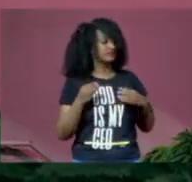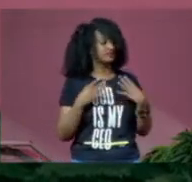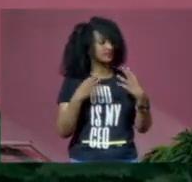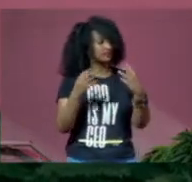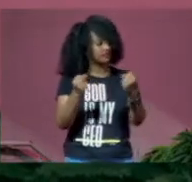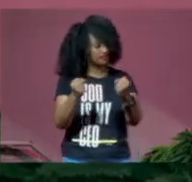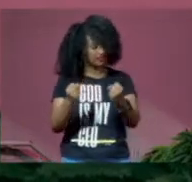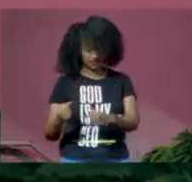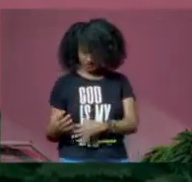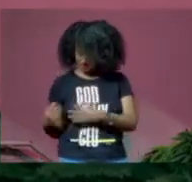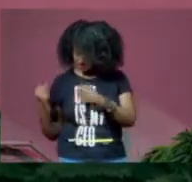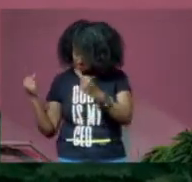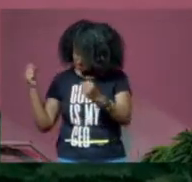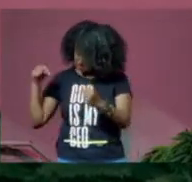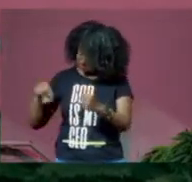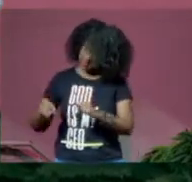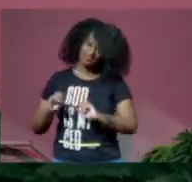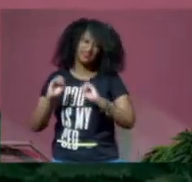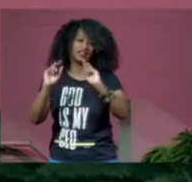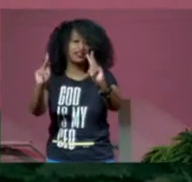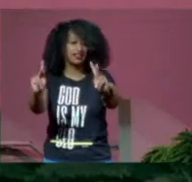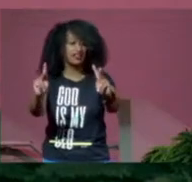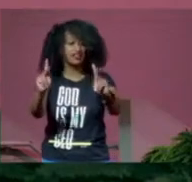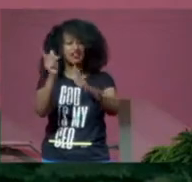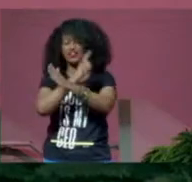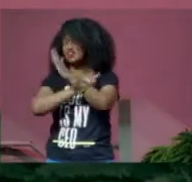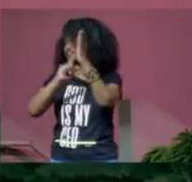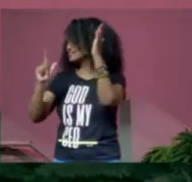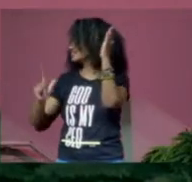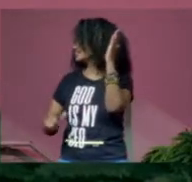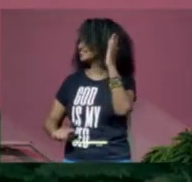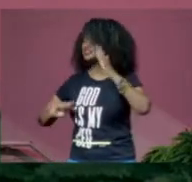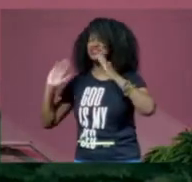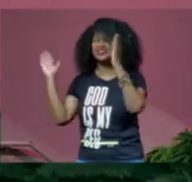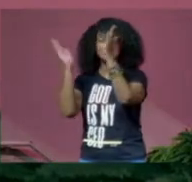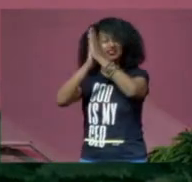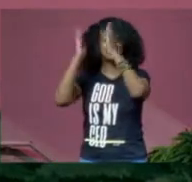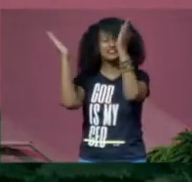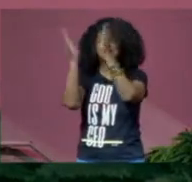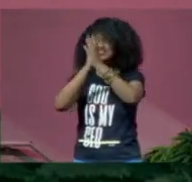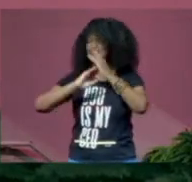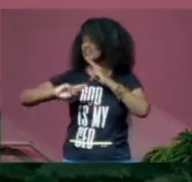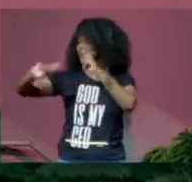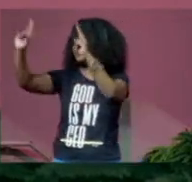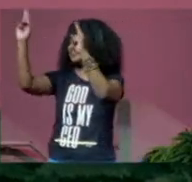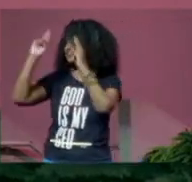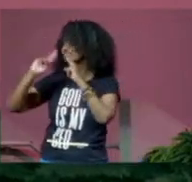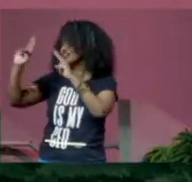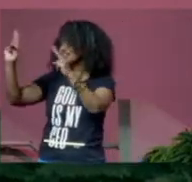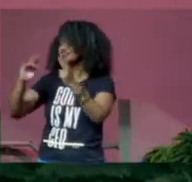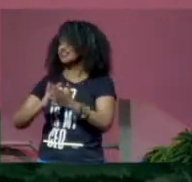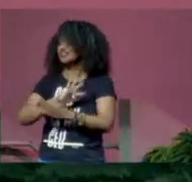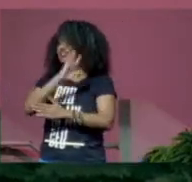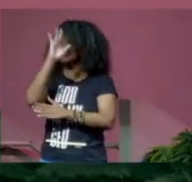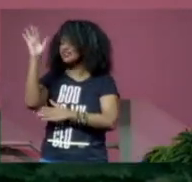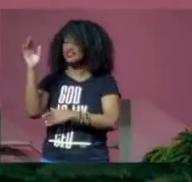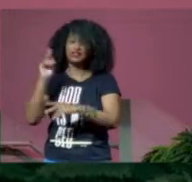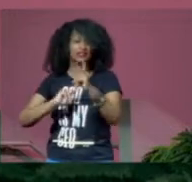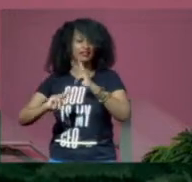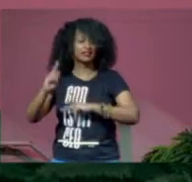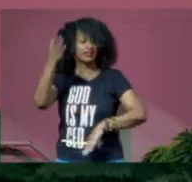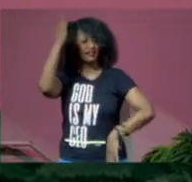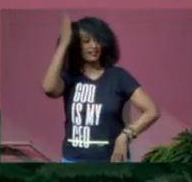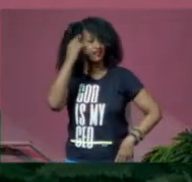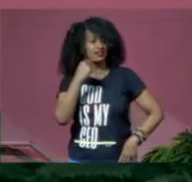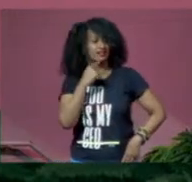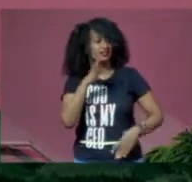and for this moment and for this second. Lord, we give you praise and honor and glory. And the people of God said